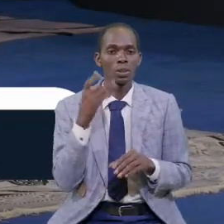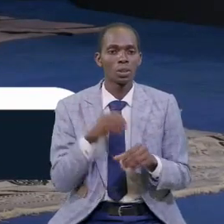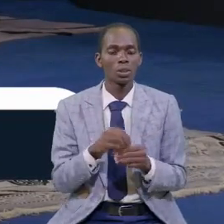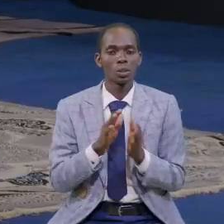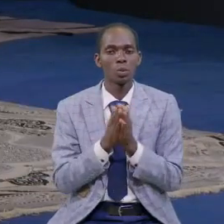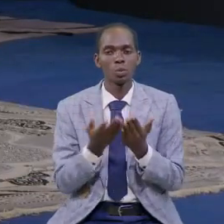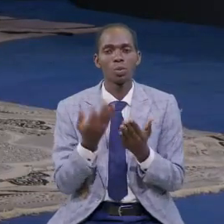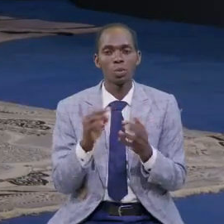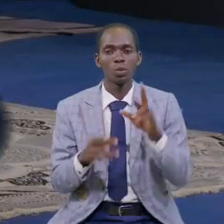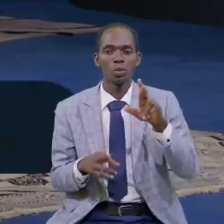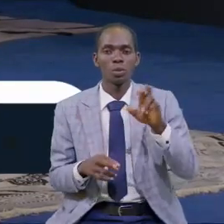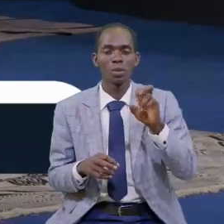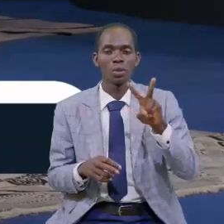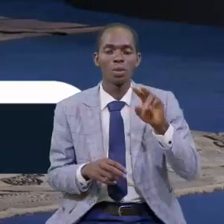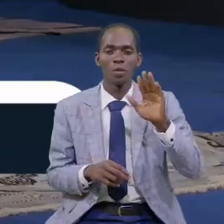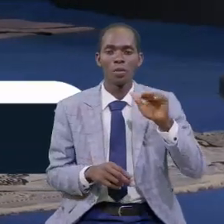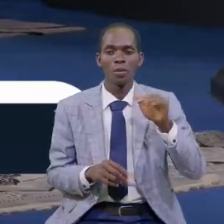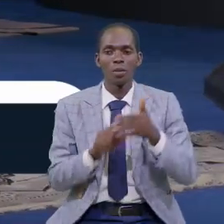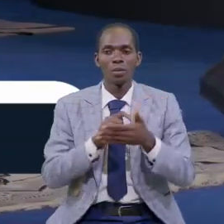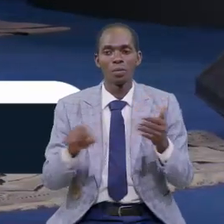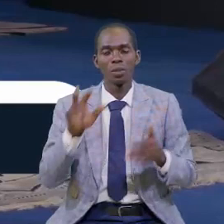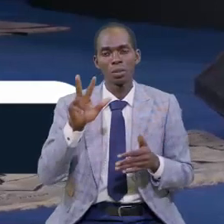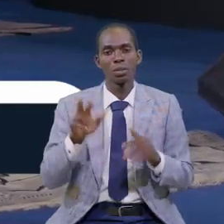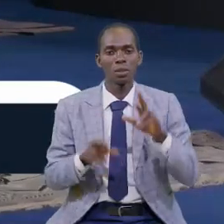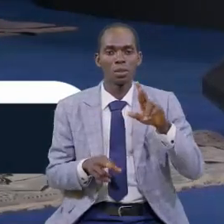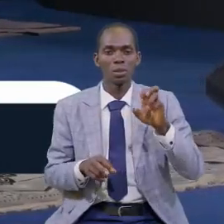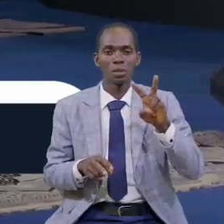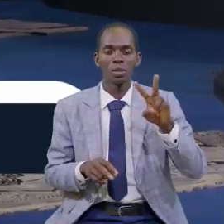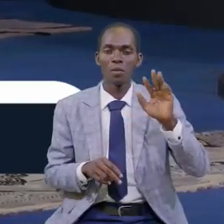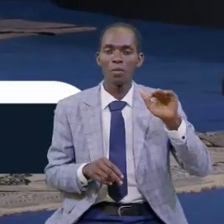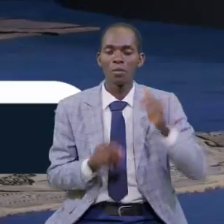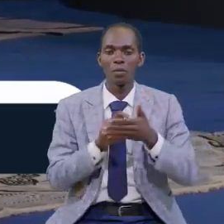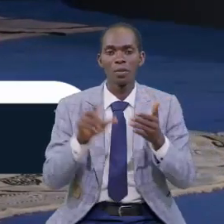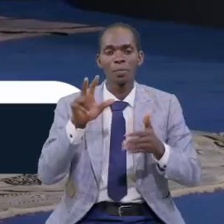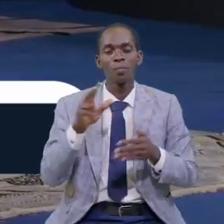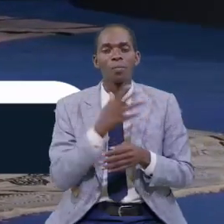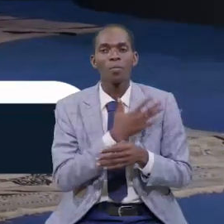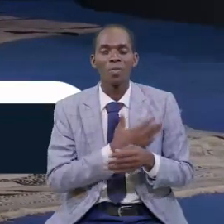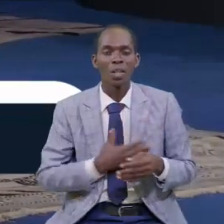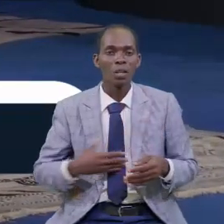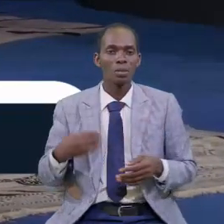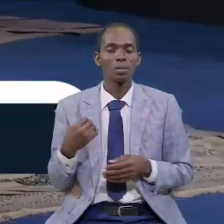15, reading from verse 3. It says, and they sang,